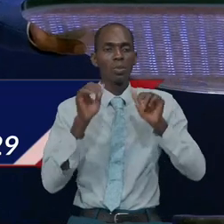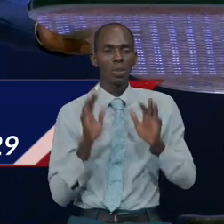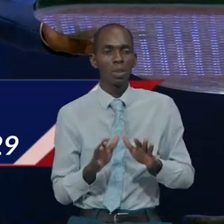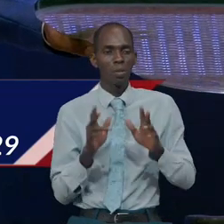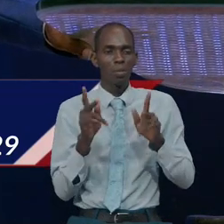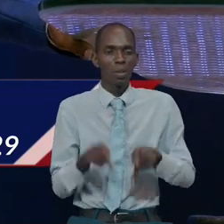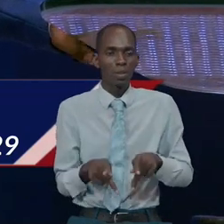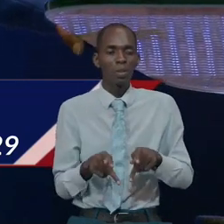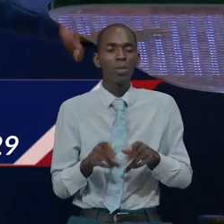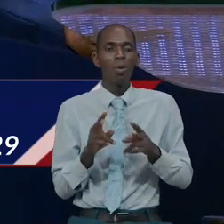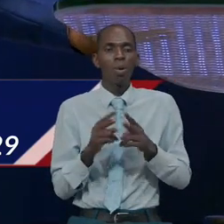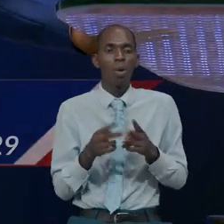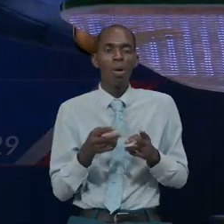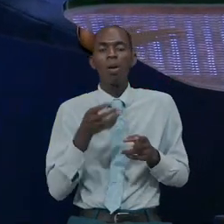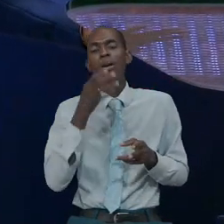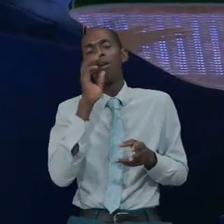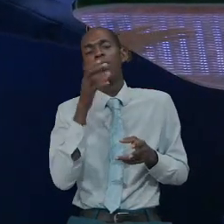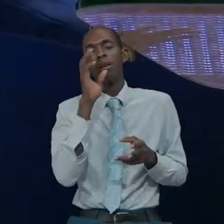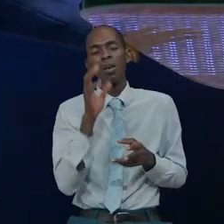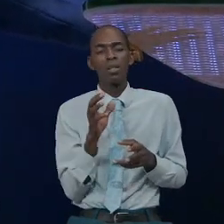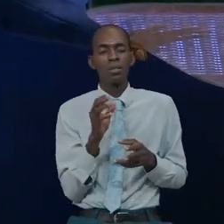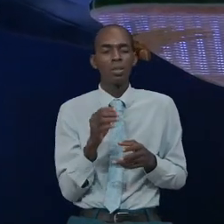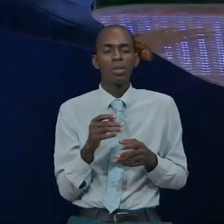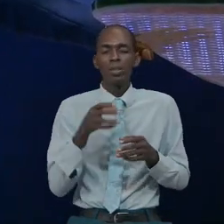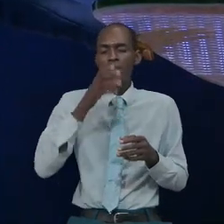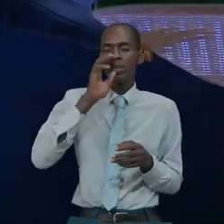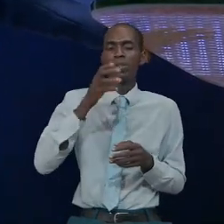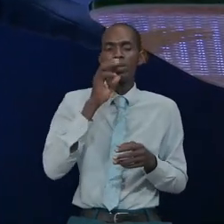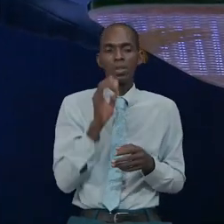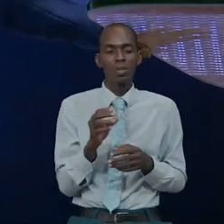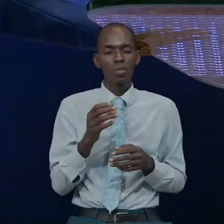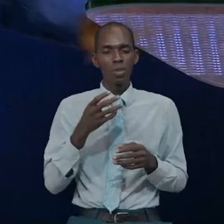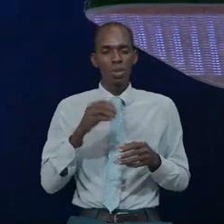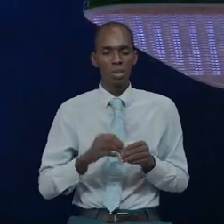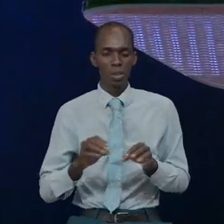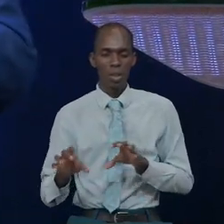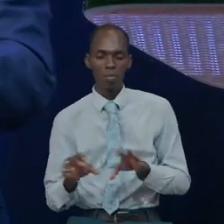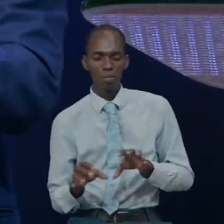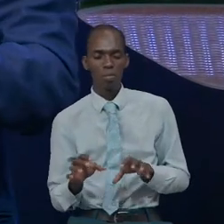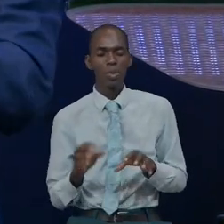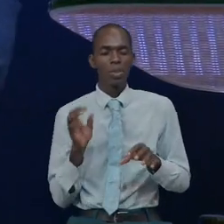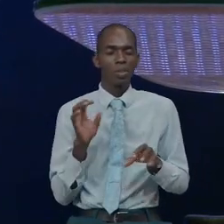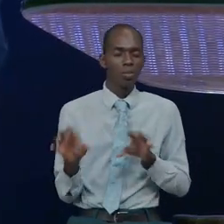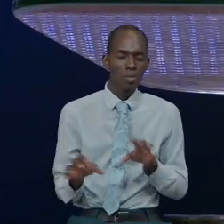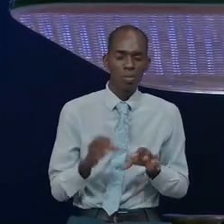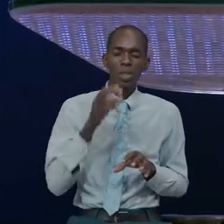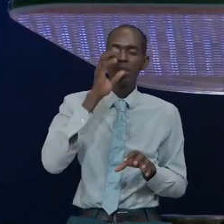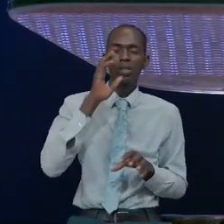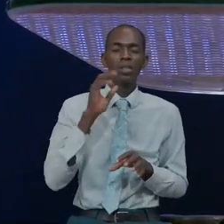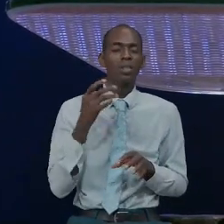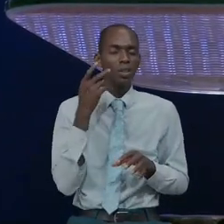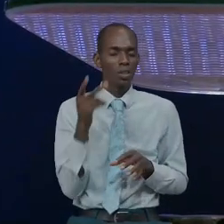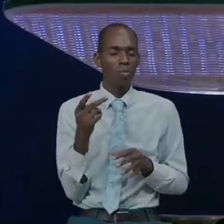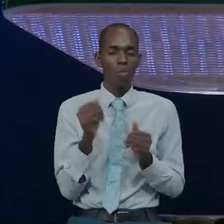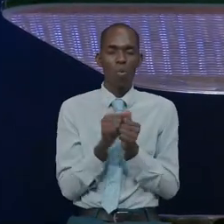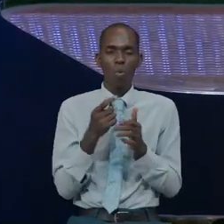person, unclean in thought, unclean in action, unclean in disposition, unclean in what they